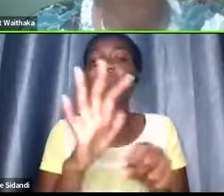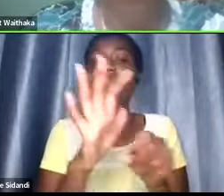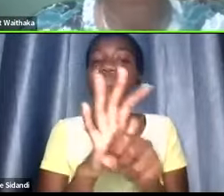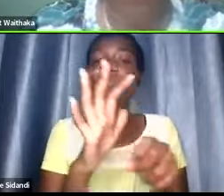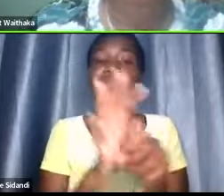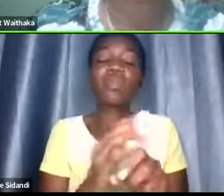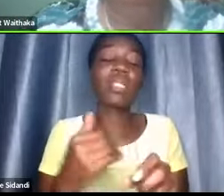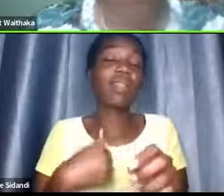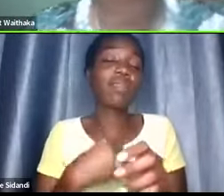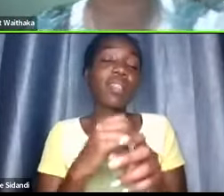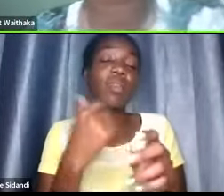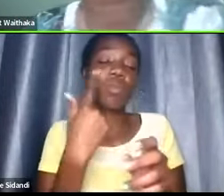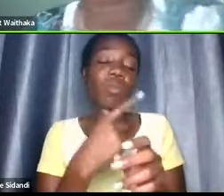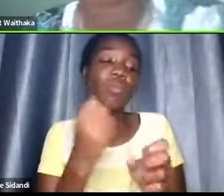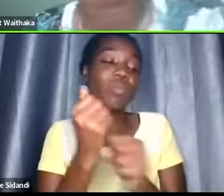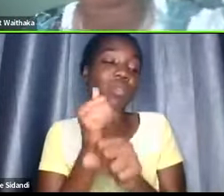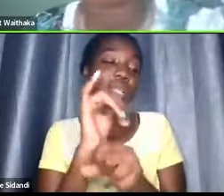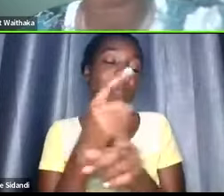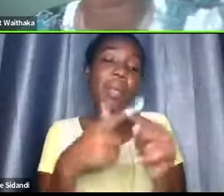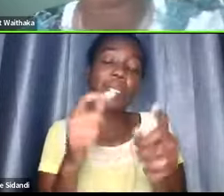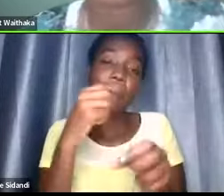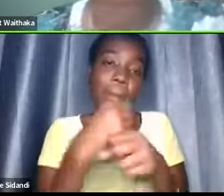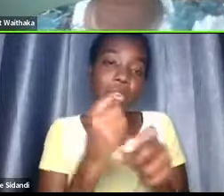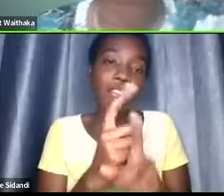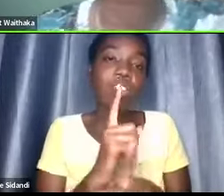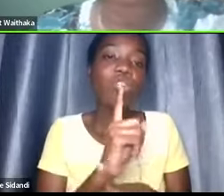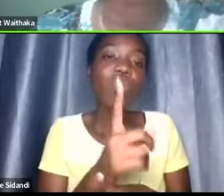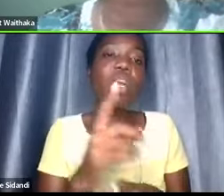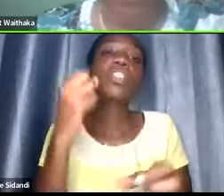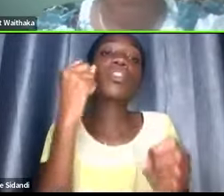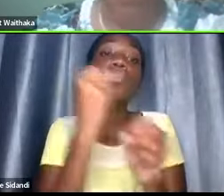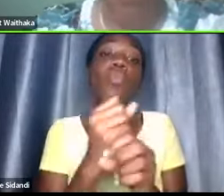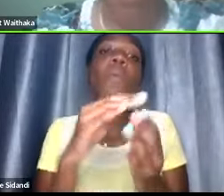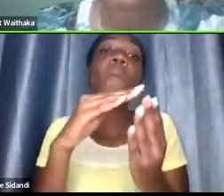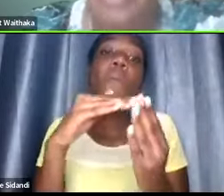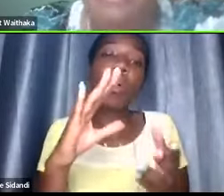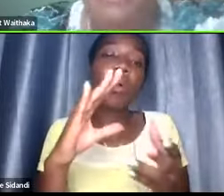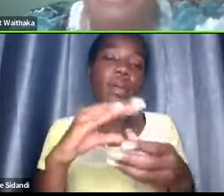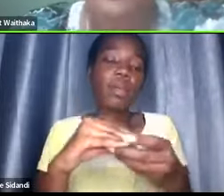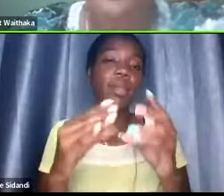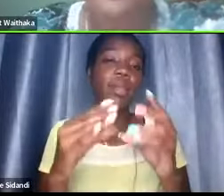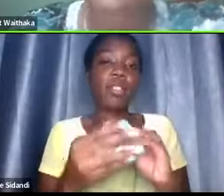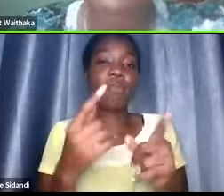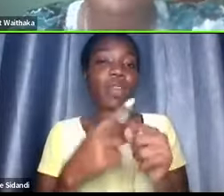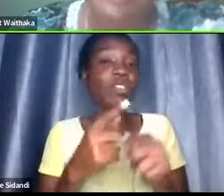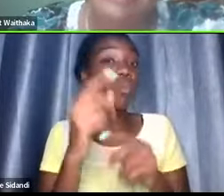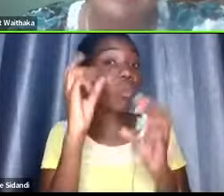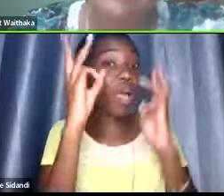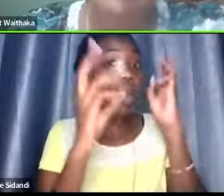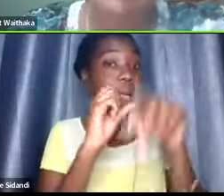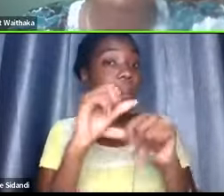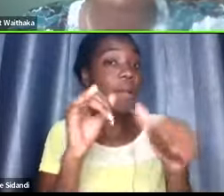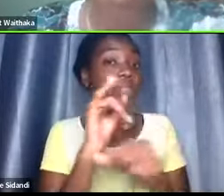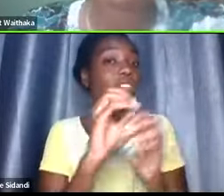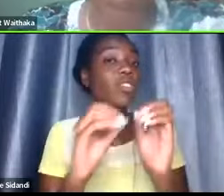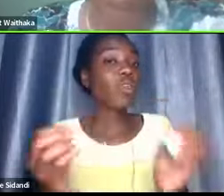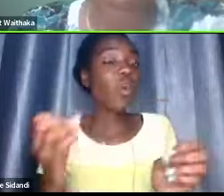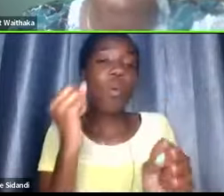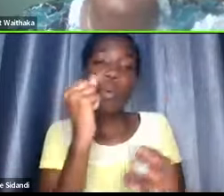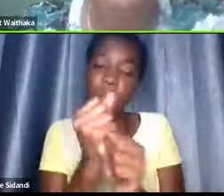creative, but ensure that she is doing most of those creativities out. But do not worry about that. So long as she's working hard